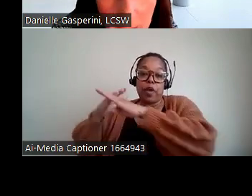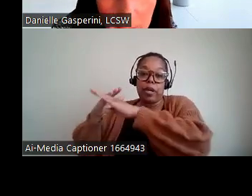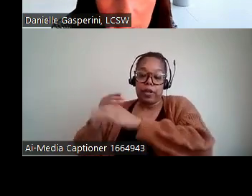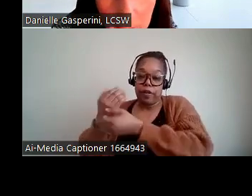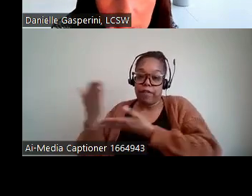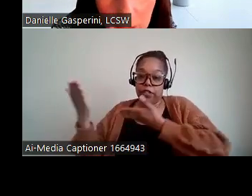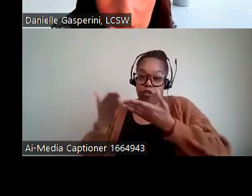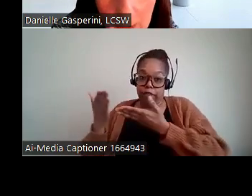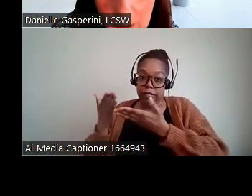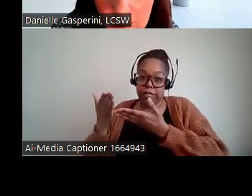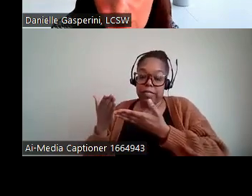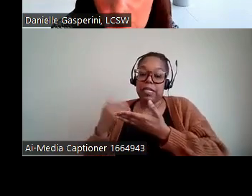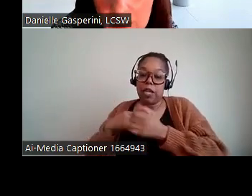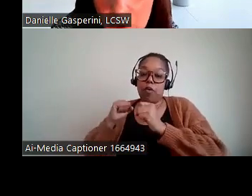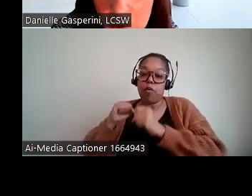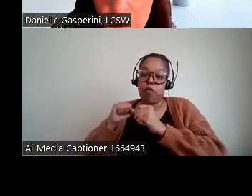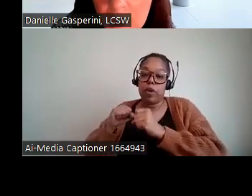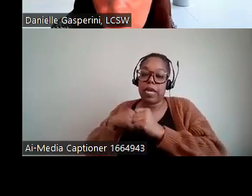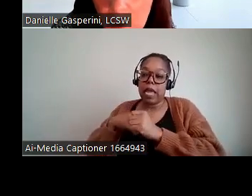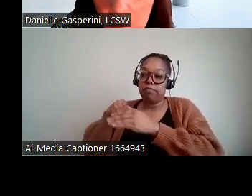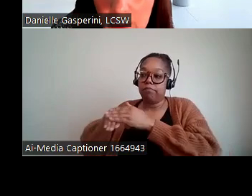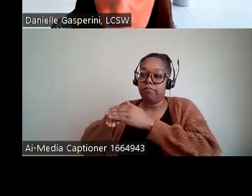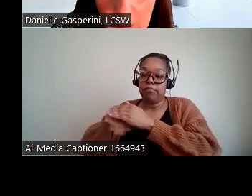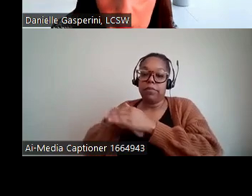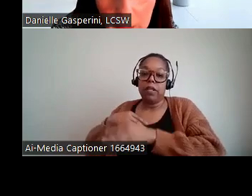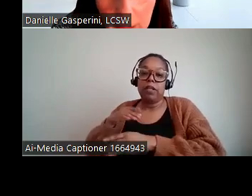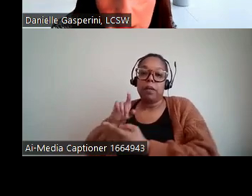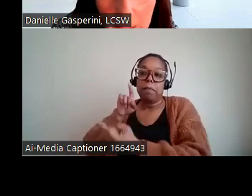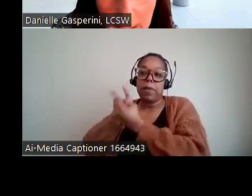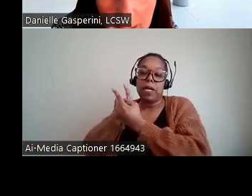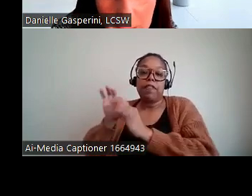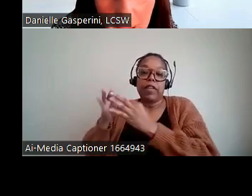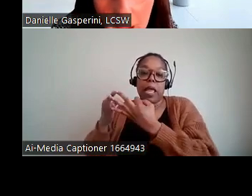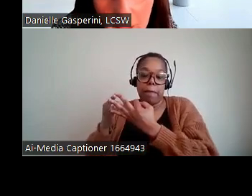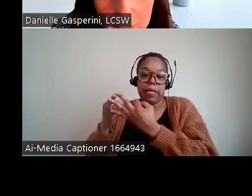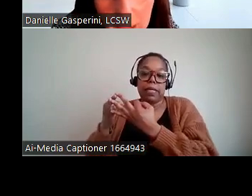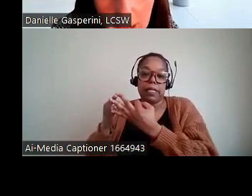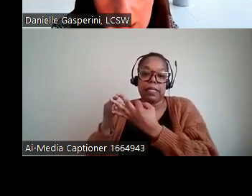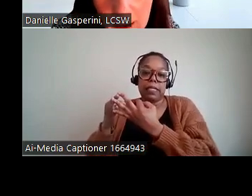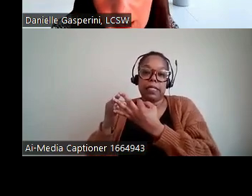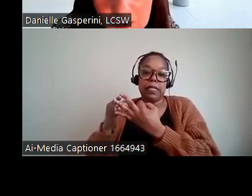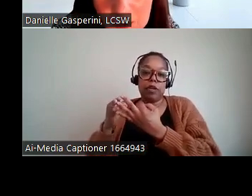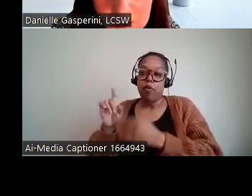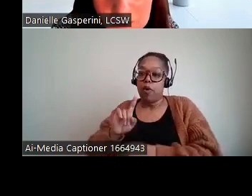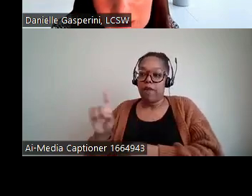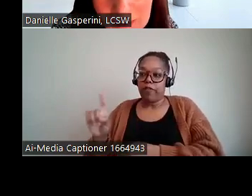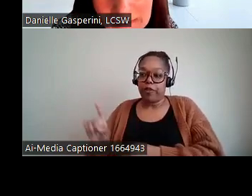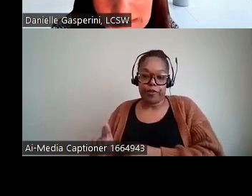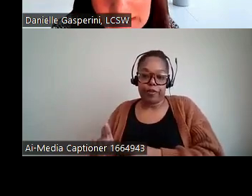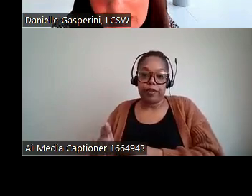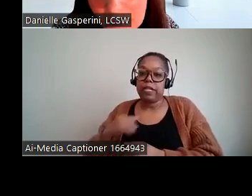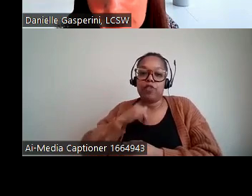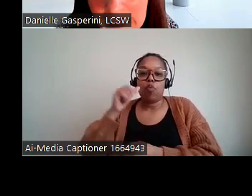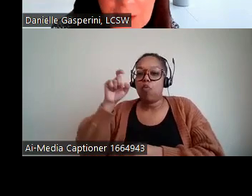meet have the therapy sessions, meet the family where they need to be met, and not have to worry